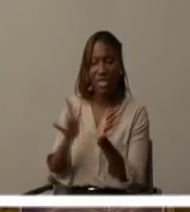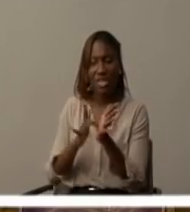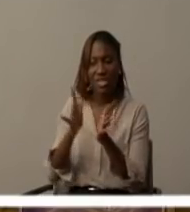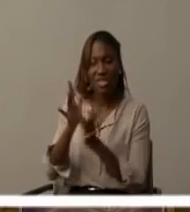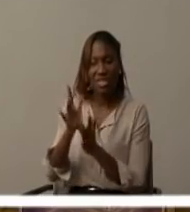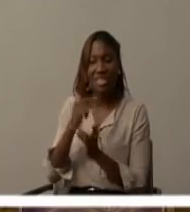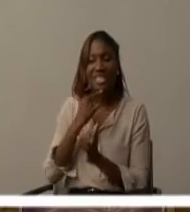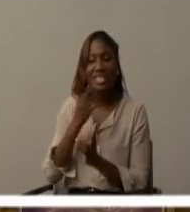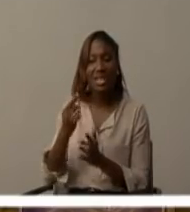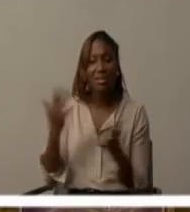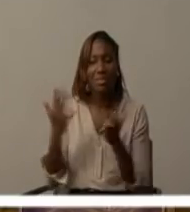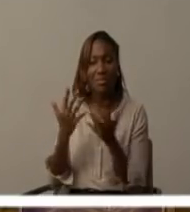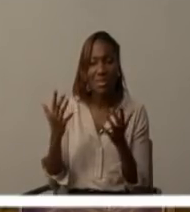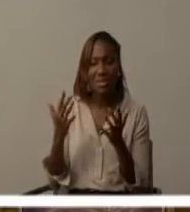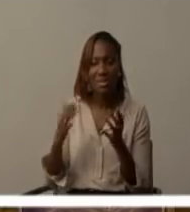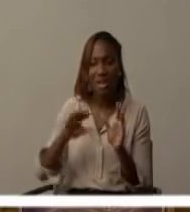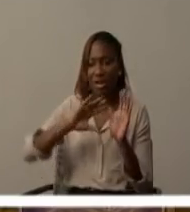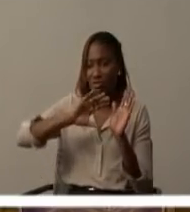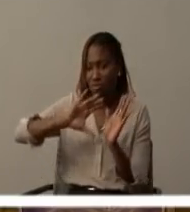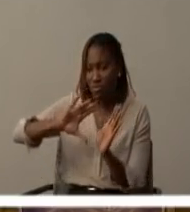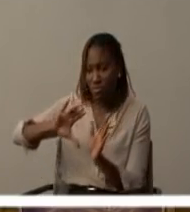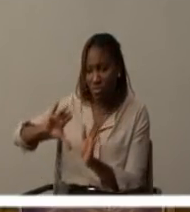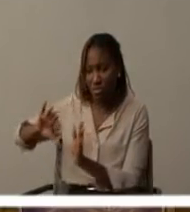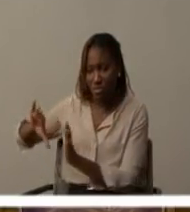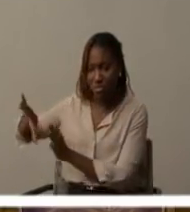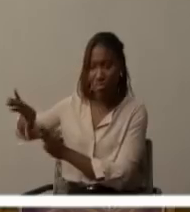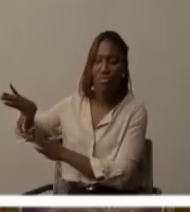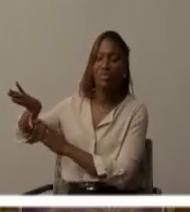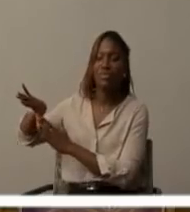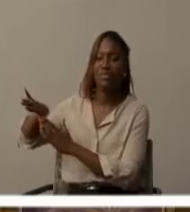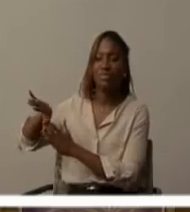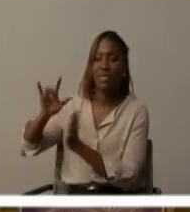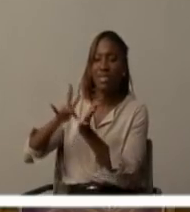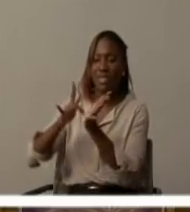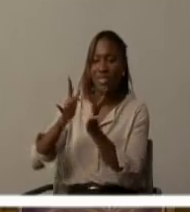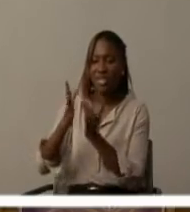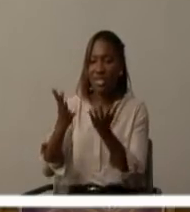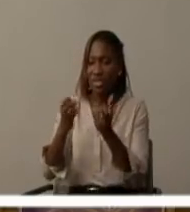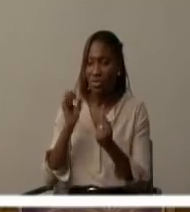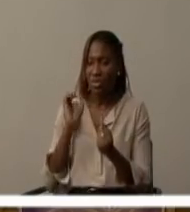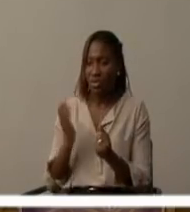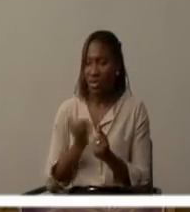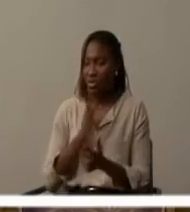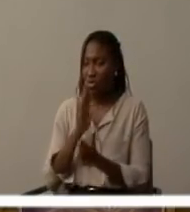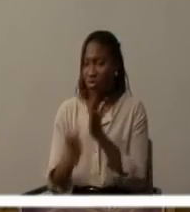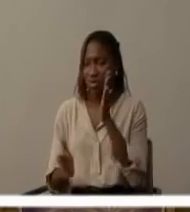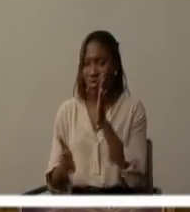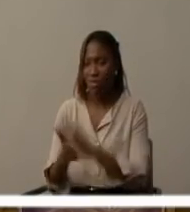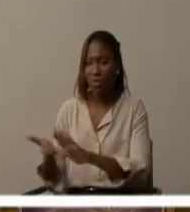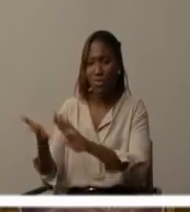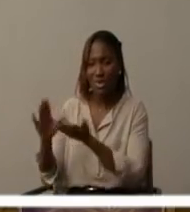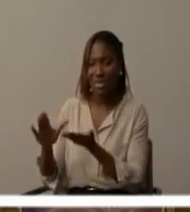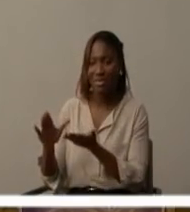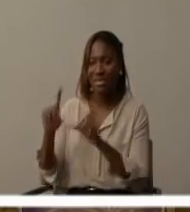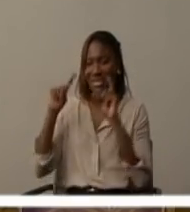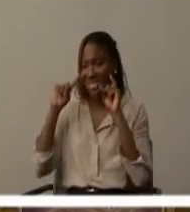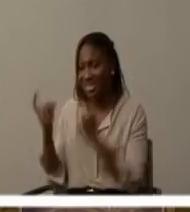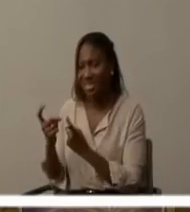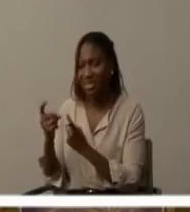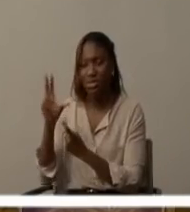open. Roll it open that he may call us forth from our graves and that we can become the